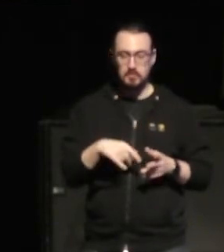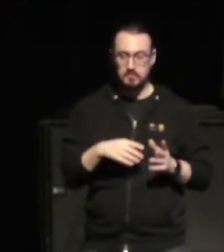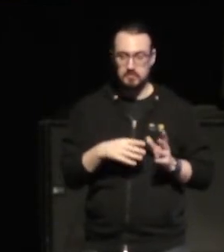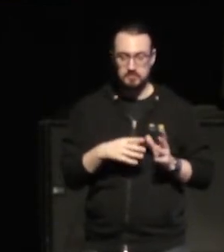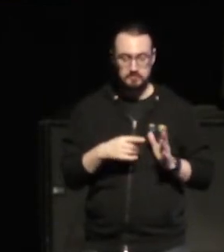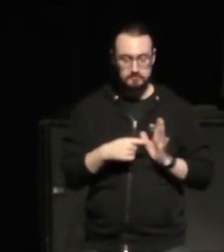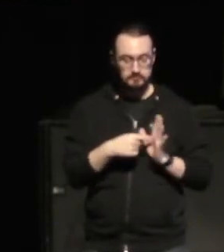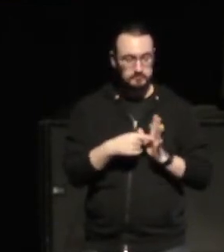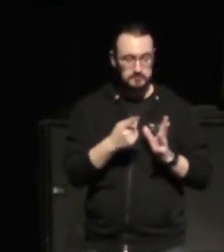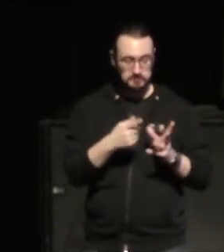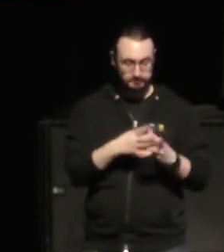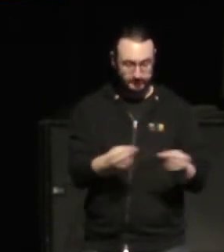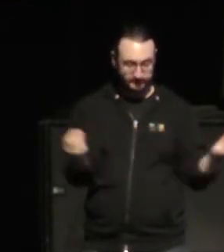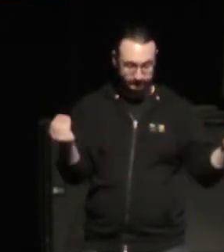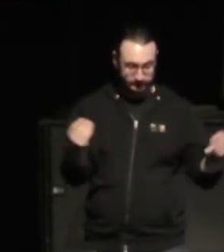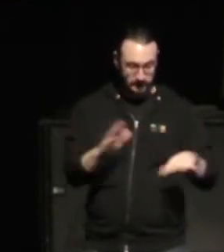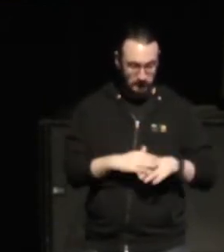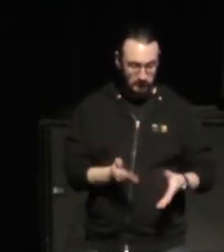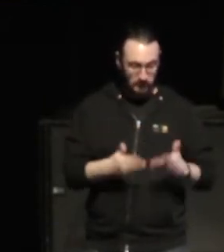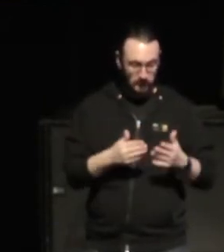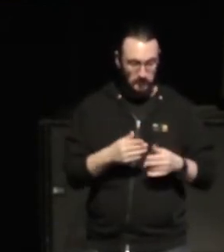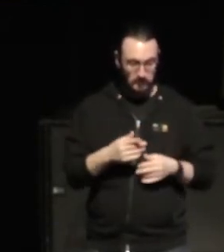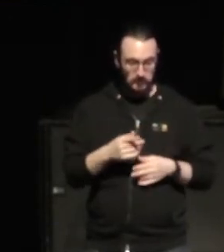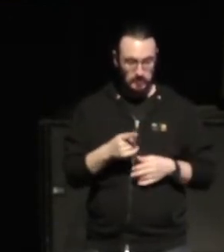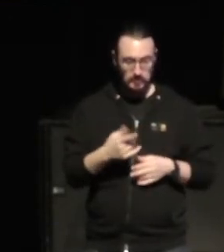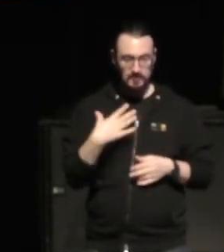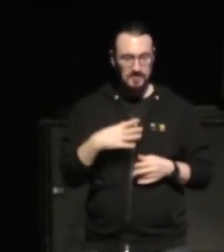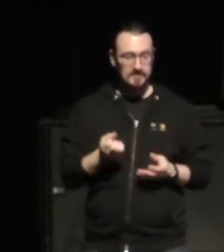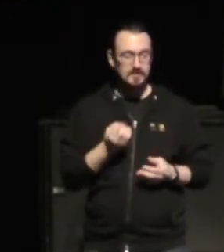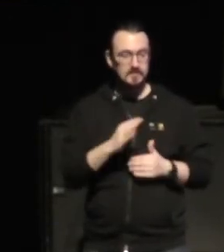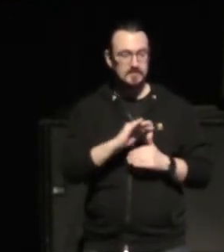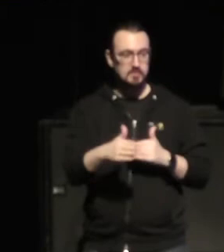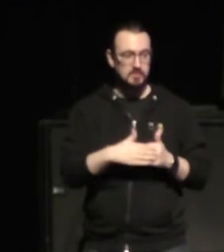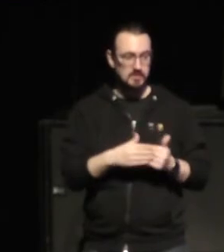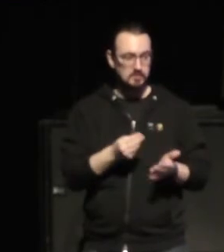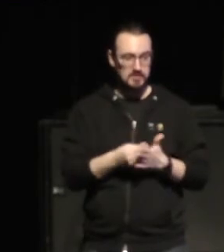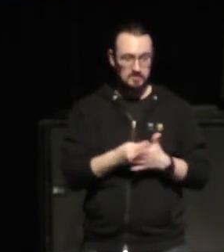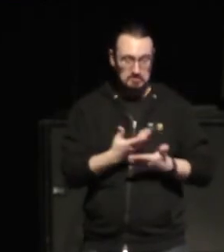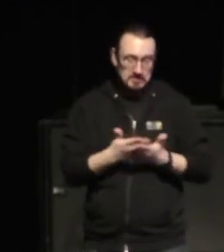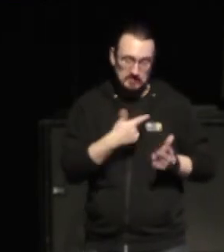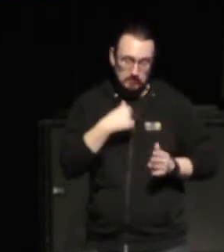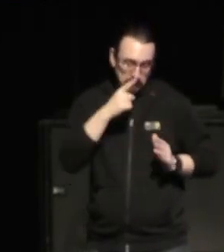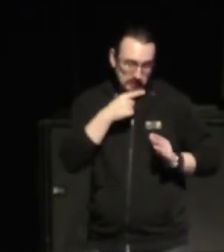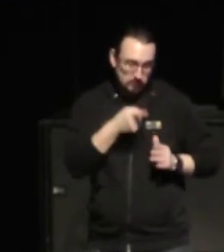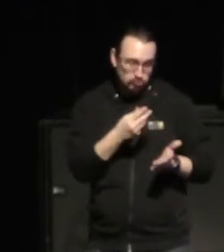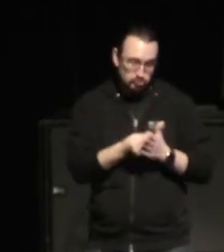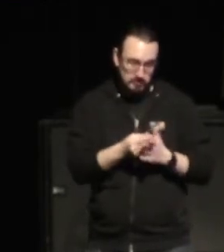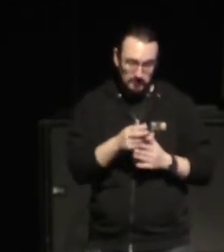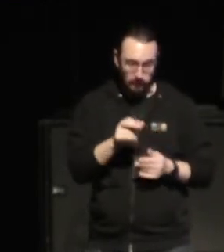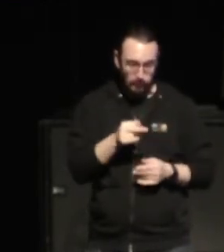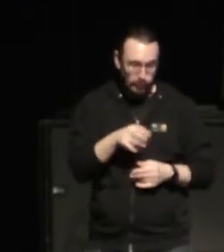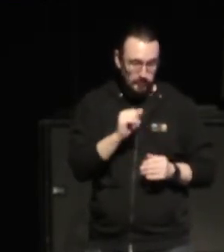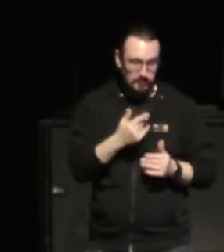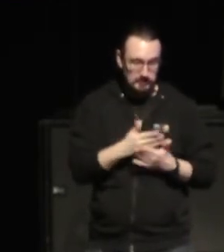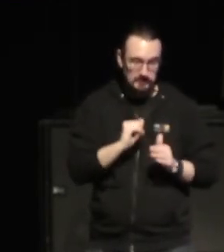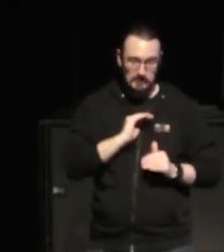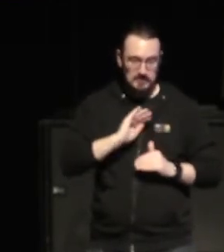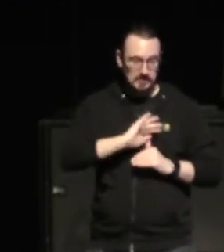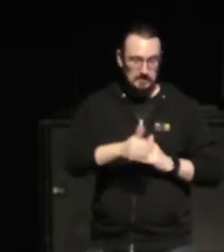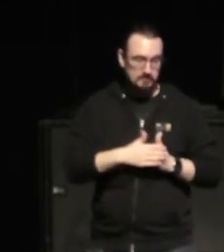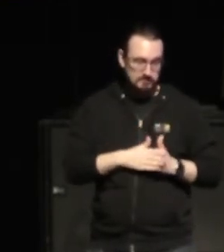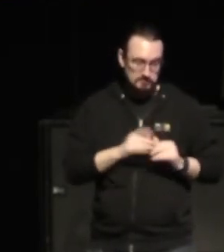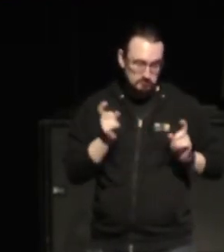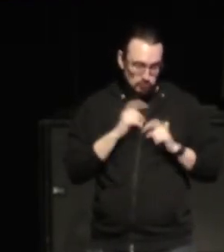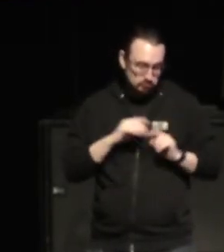just lost their money, and the company didn't want to give back the money. They said, that's not our fault. You just bought the seeds. There's no return. There's